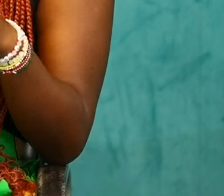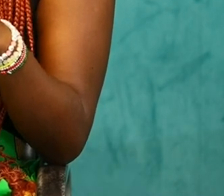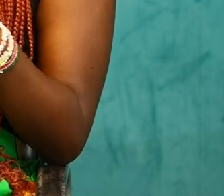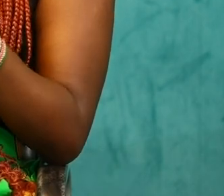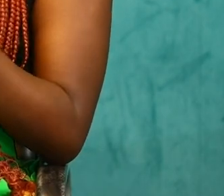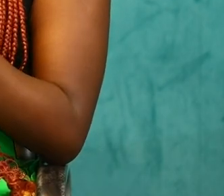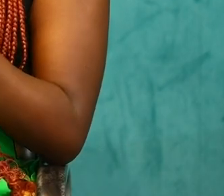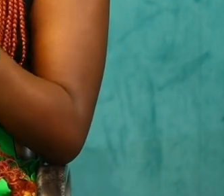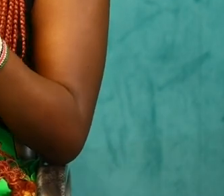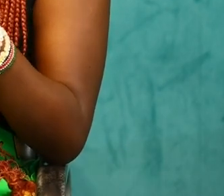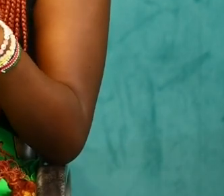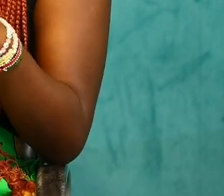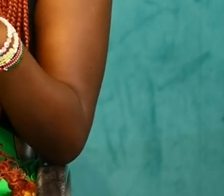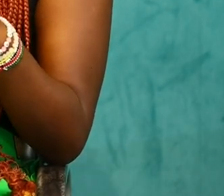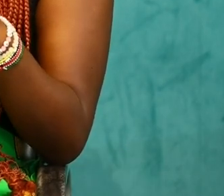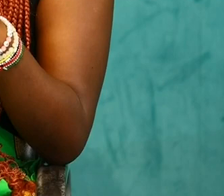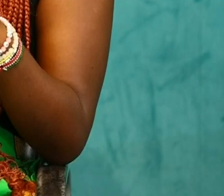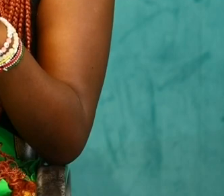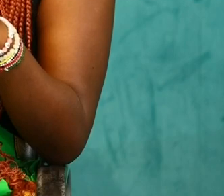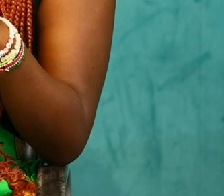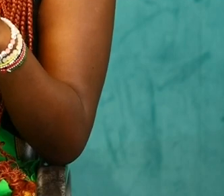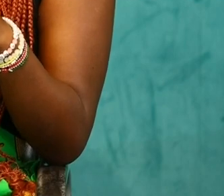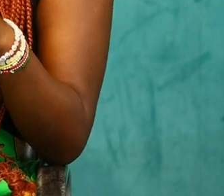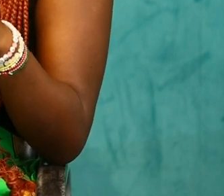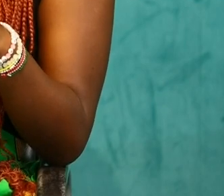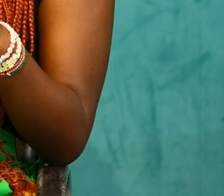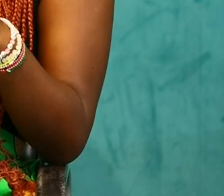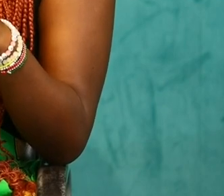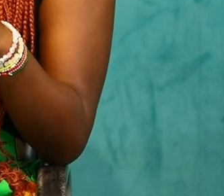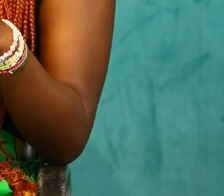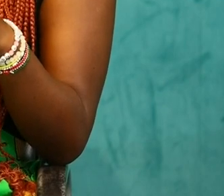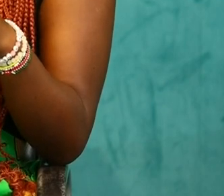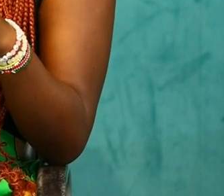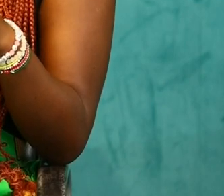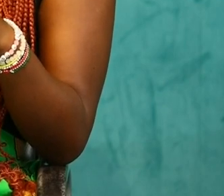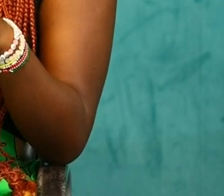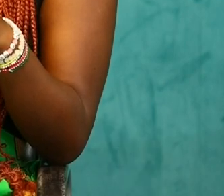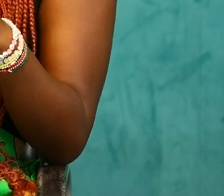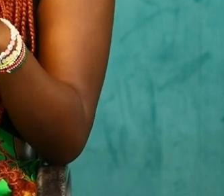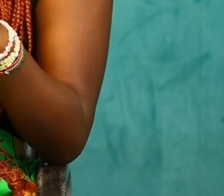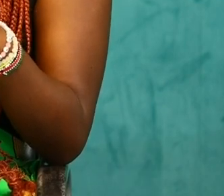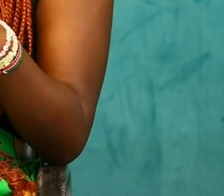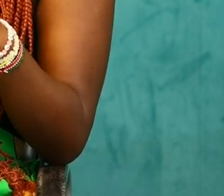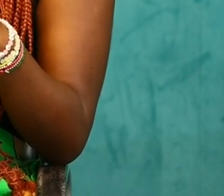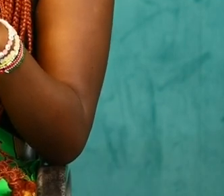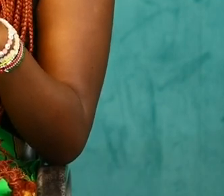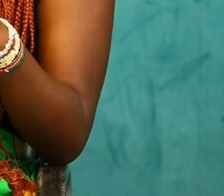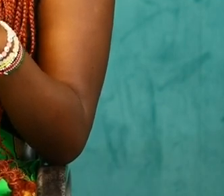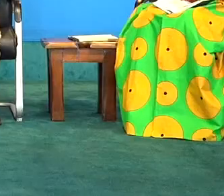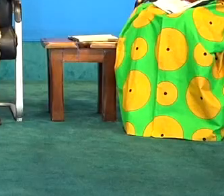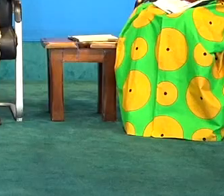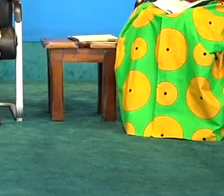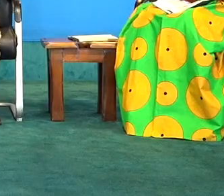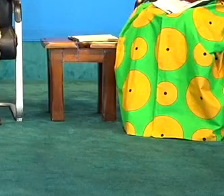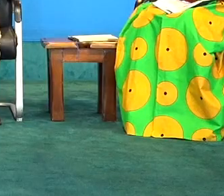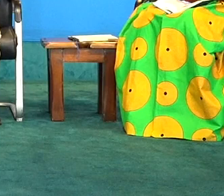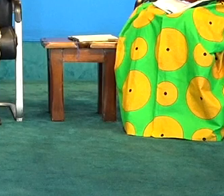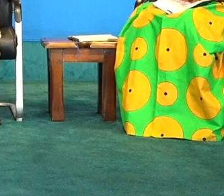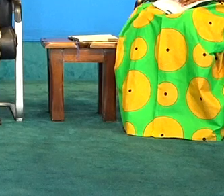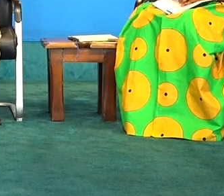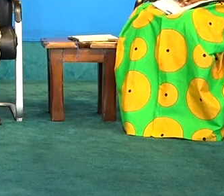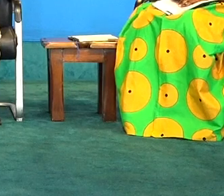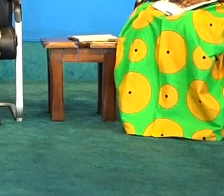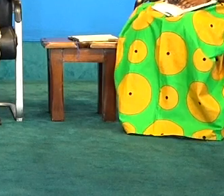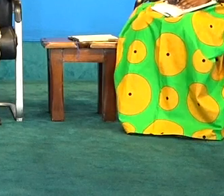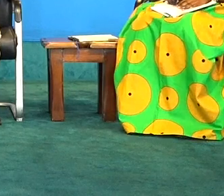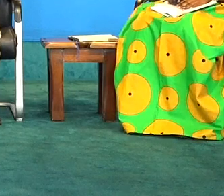deceive and go to great extents just to get protection from God. Yeah. And I'd like to